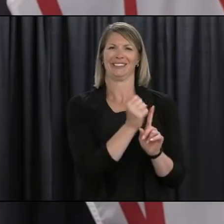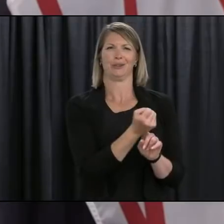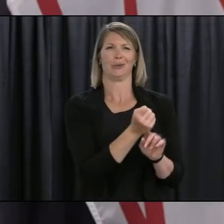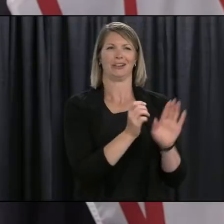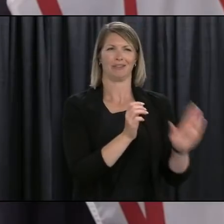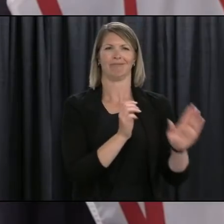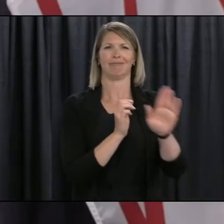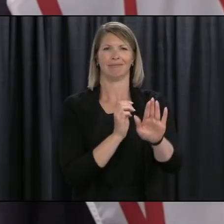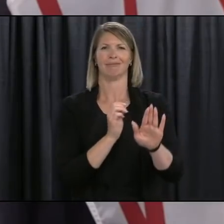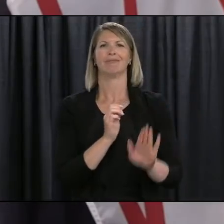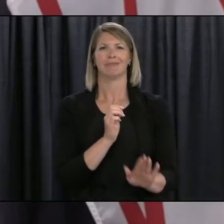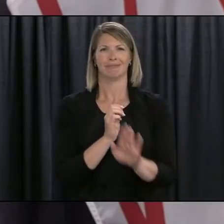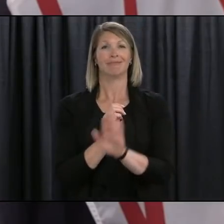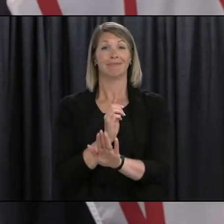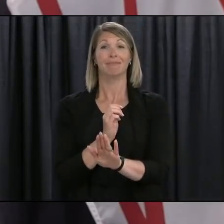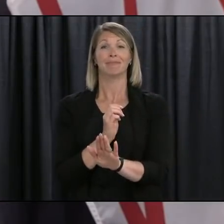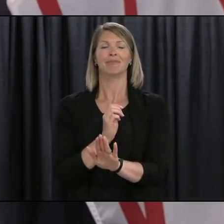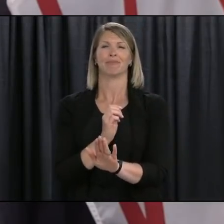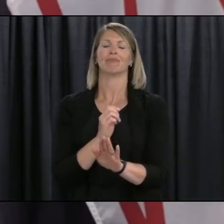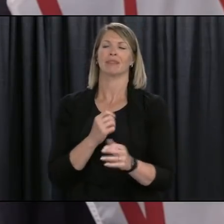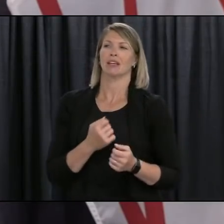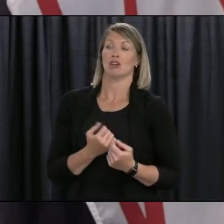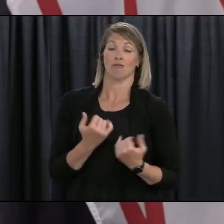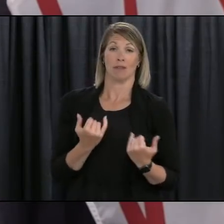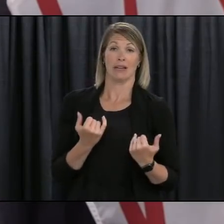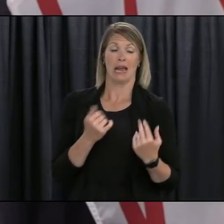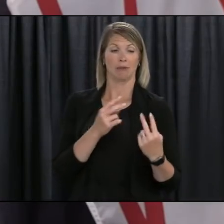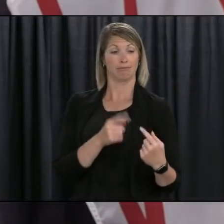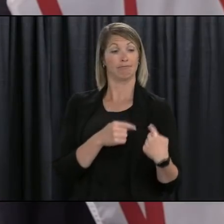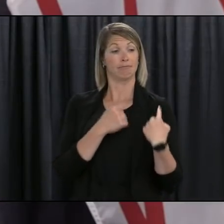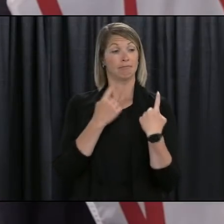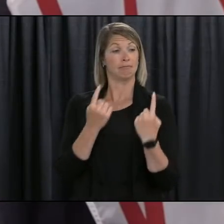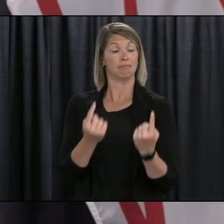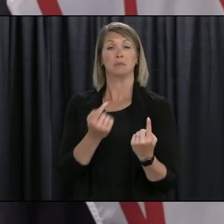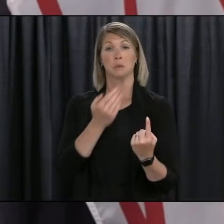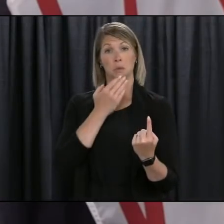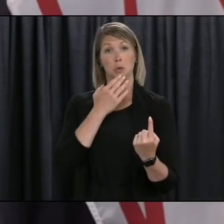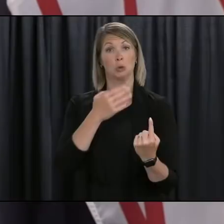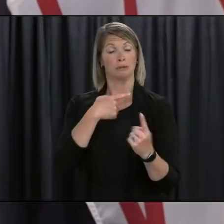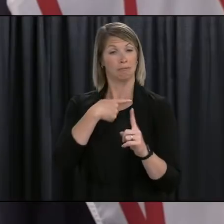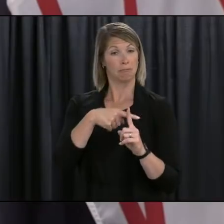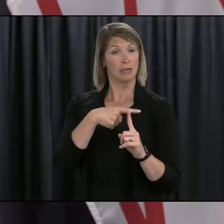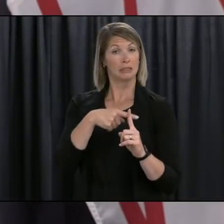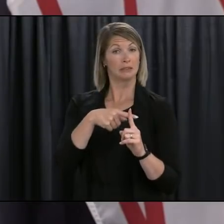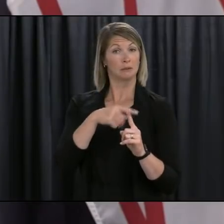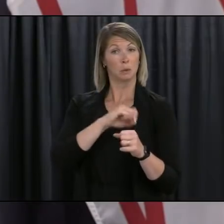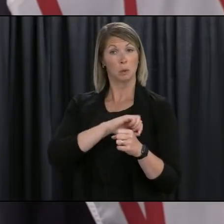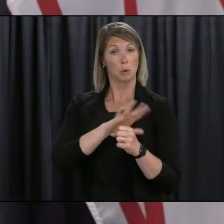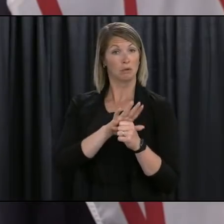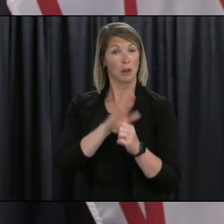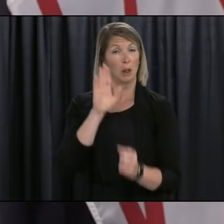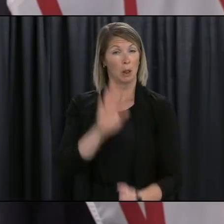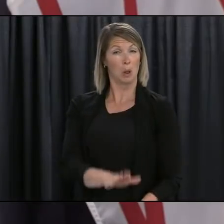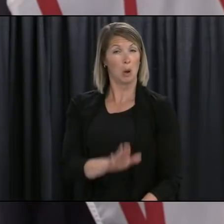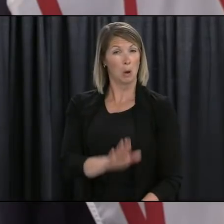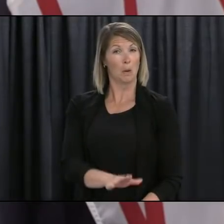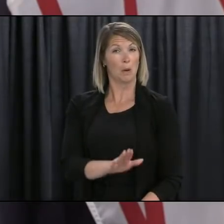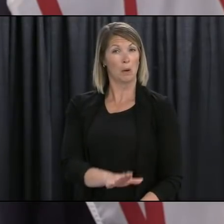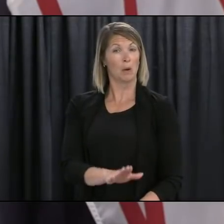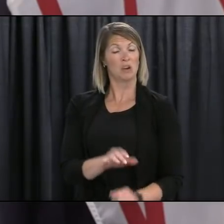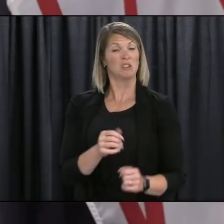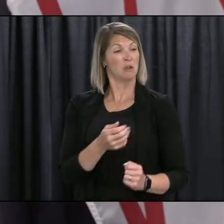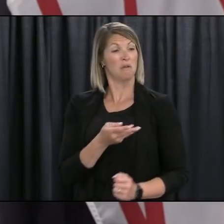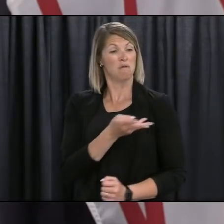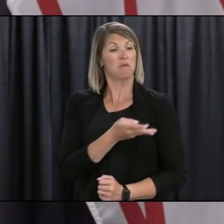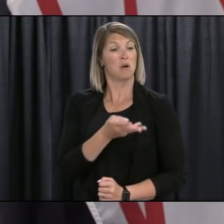a very good job. And as Dr. Fitzgerald said, the epidemiology within our provinces right now are very similar in 4 provinces